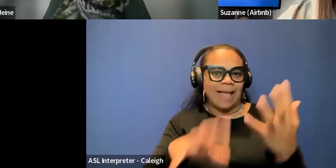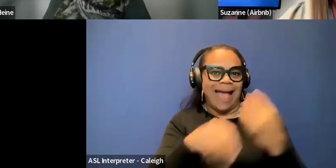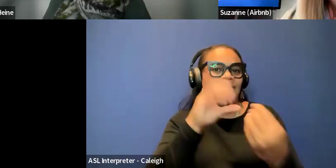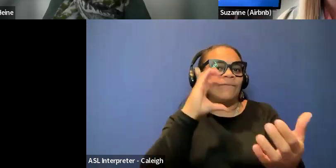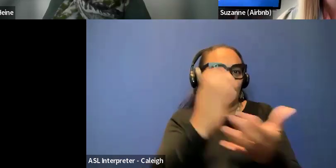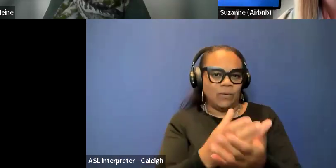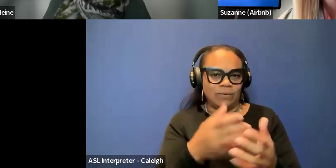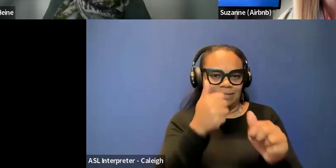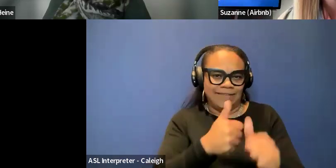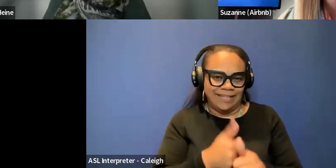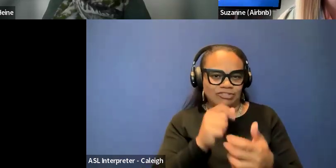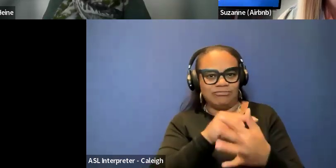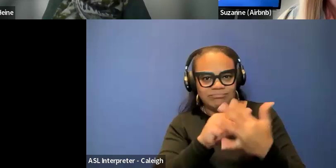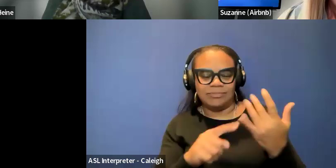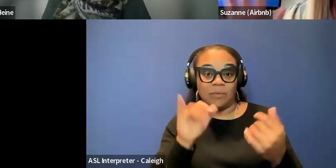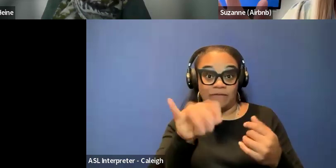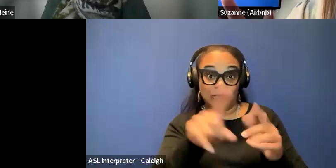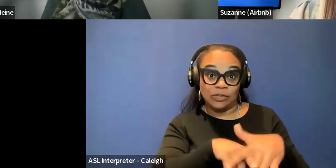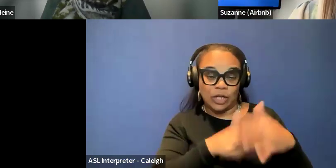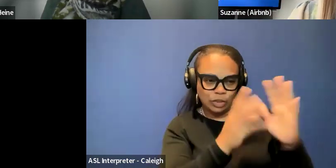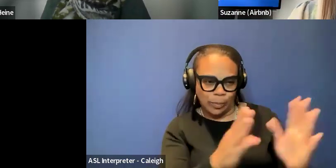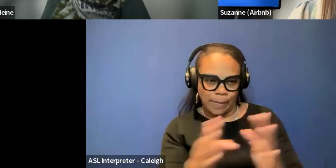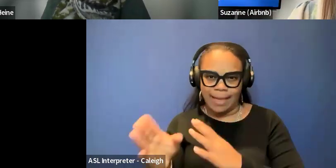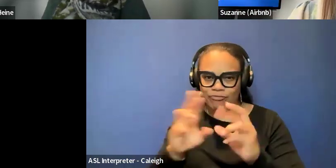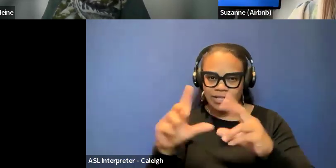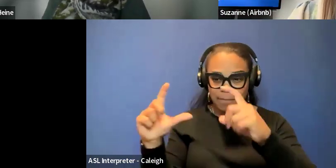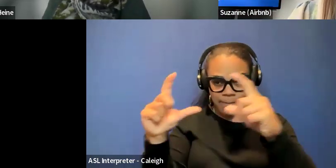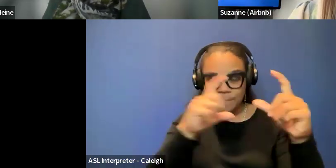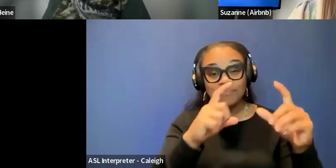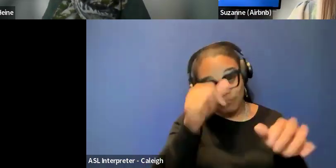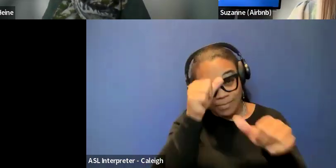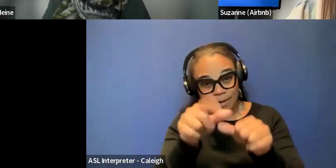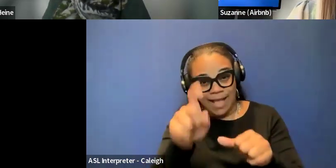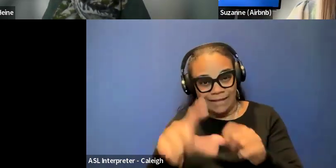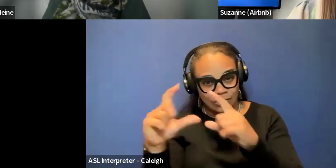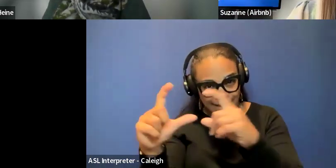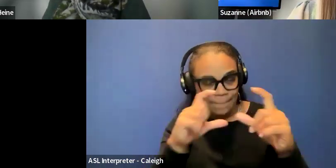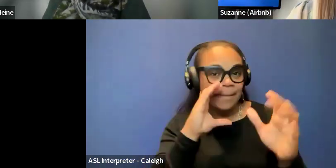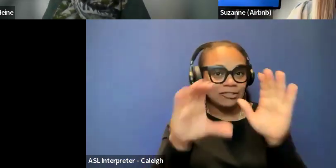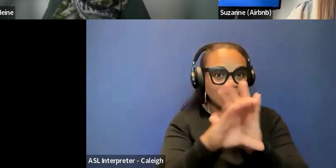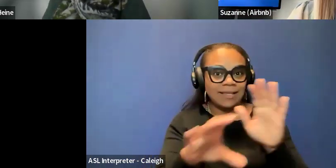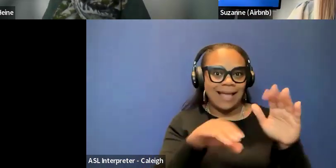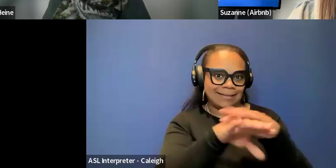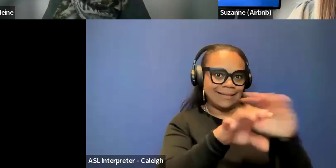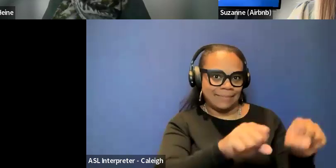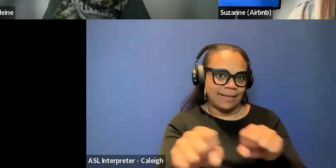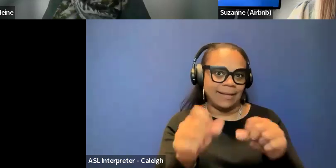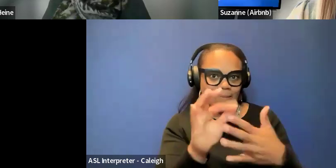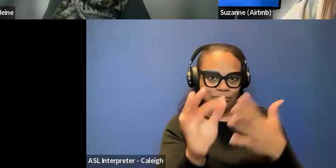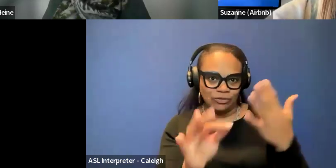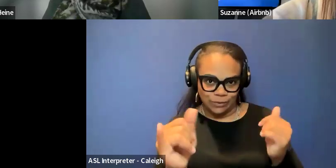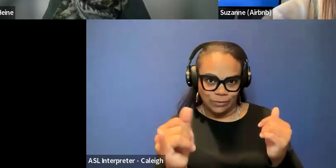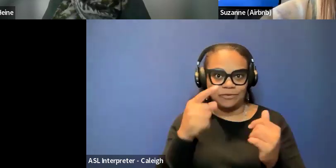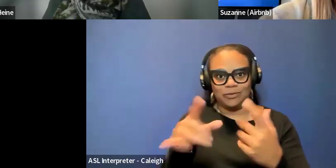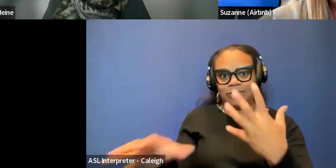if you're starting to prepare your space and take photos, bear in mind that you will need to take photos of the accessibility features specifically in order to add them to your